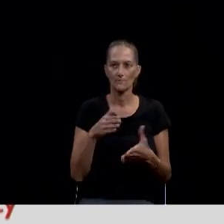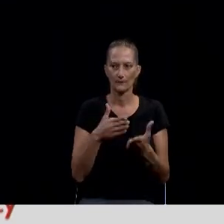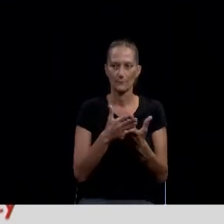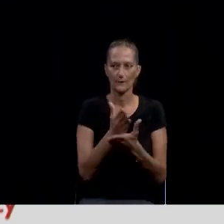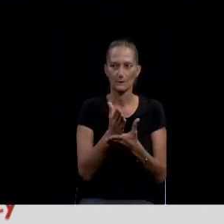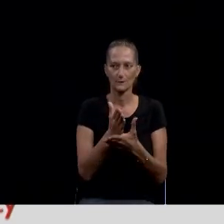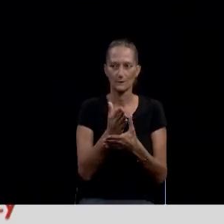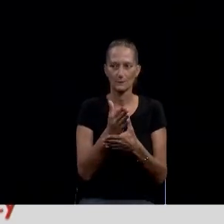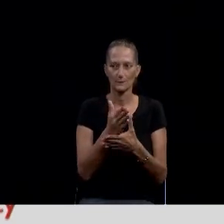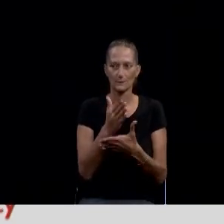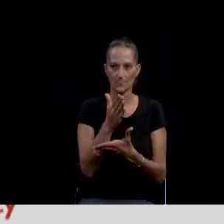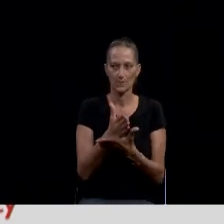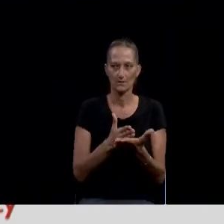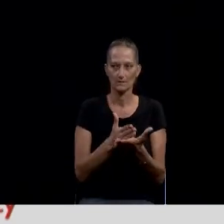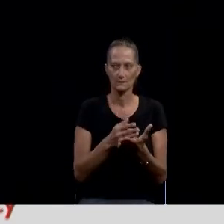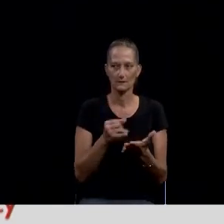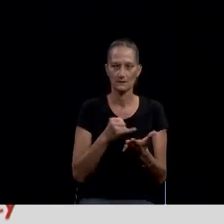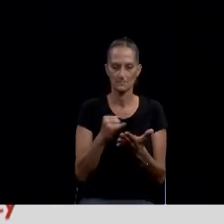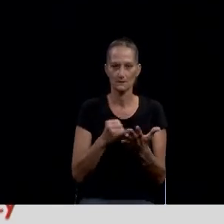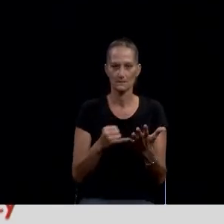vision cast by the focus groups.